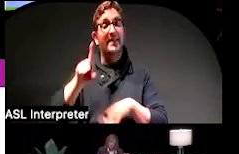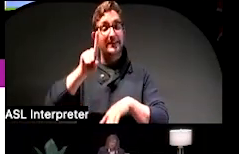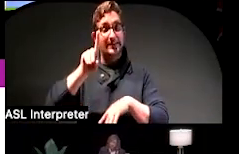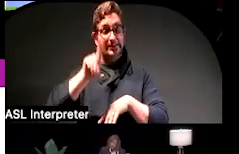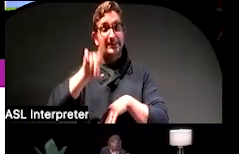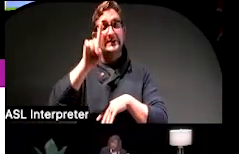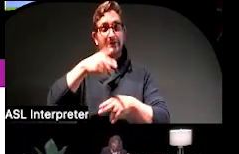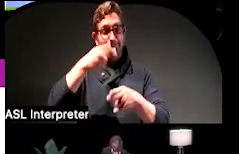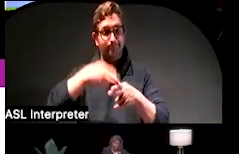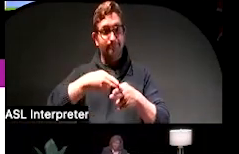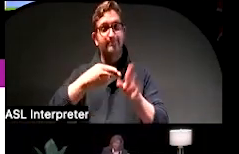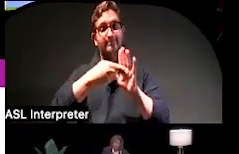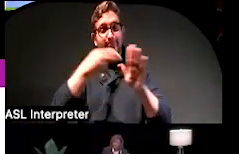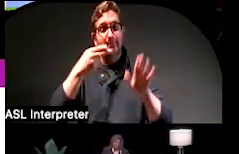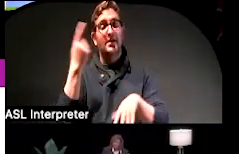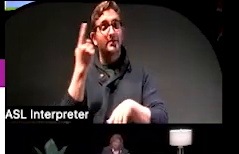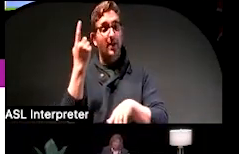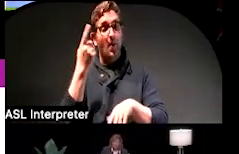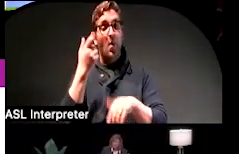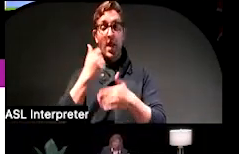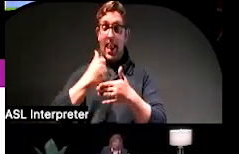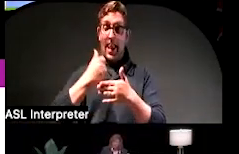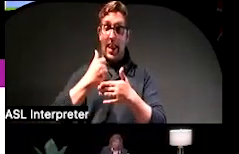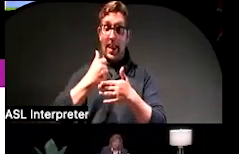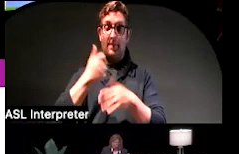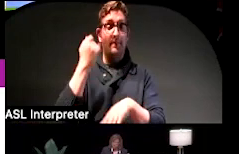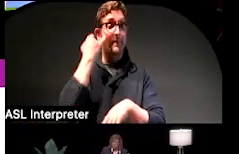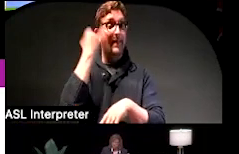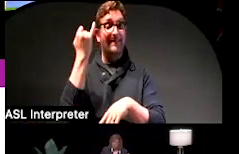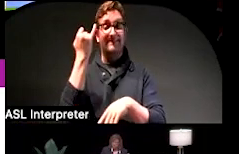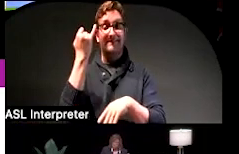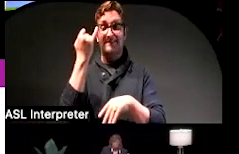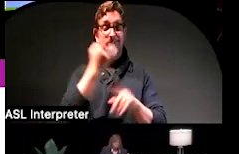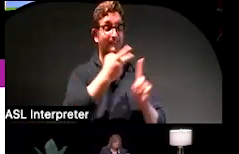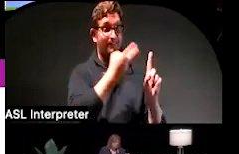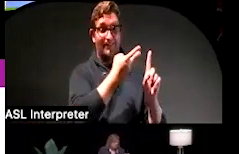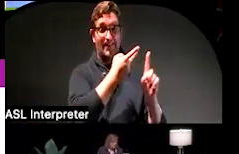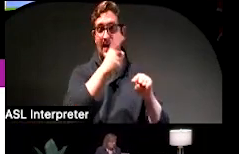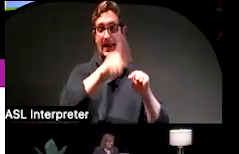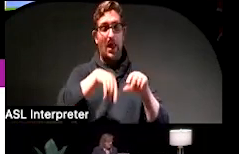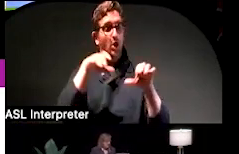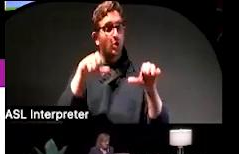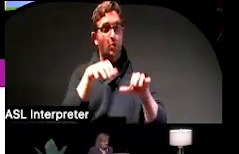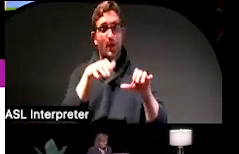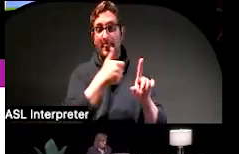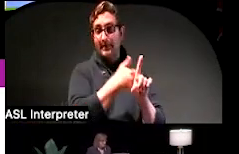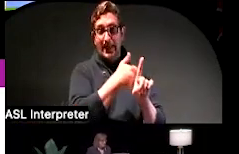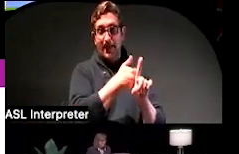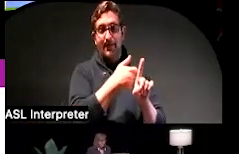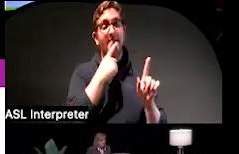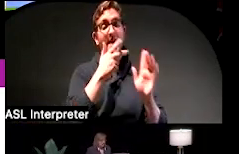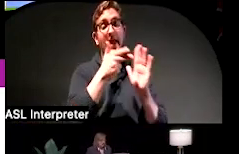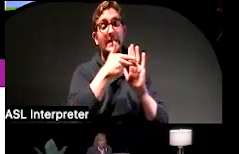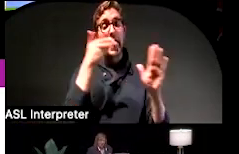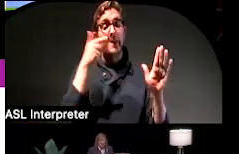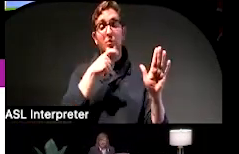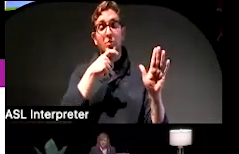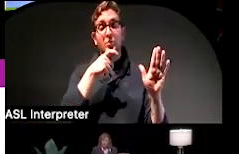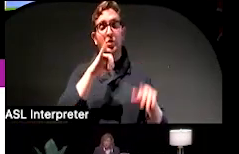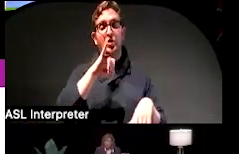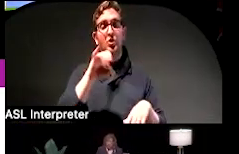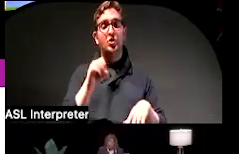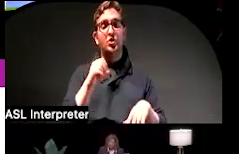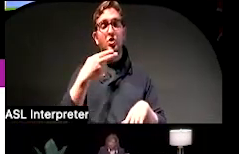somebody to help in the event that they weren't able to do it themselves. They named